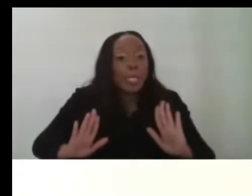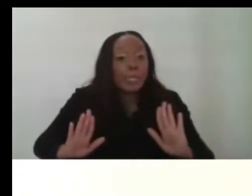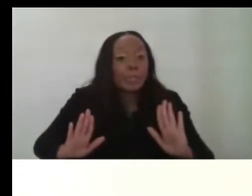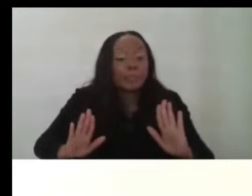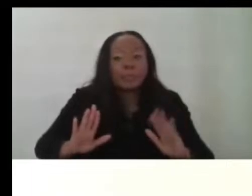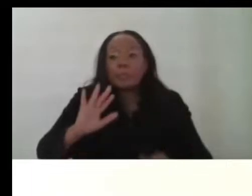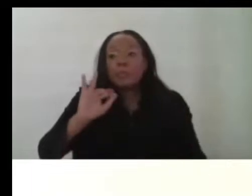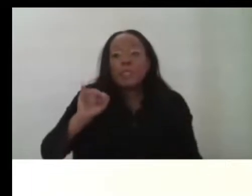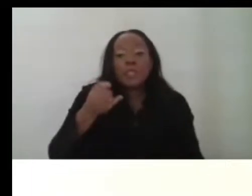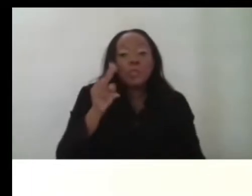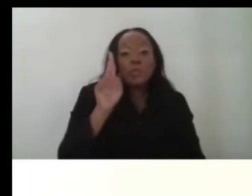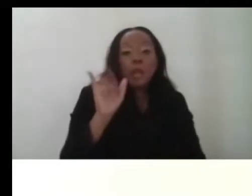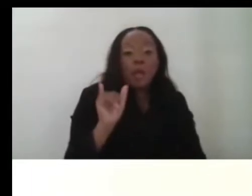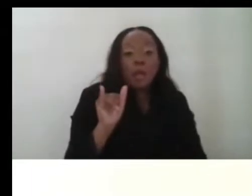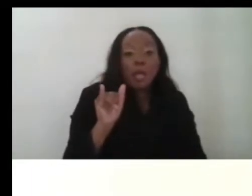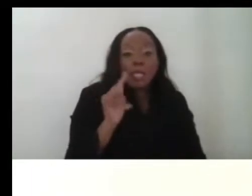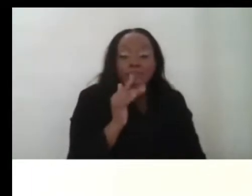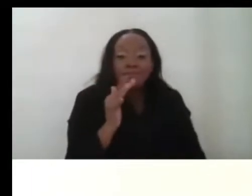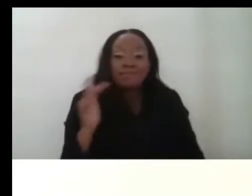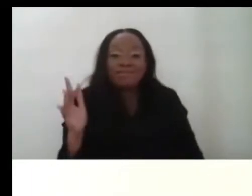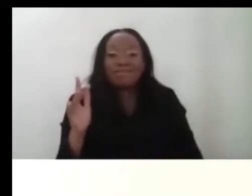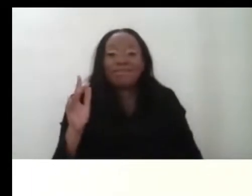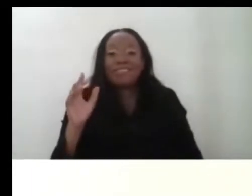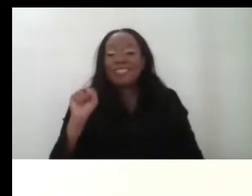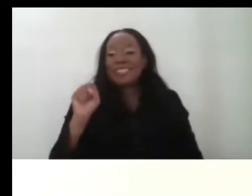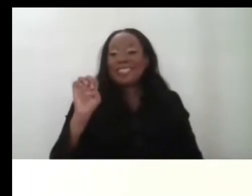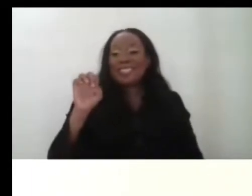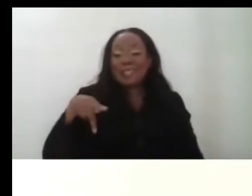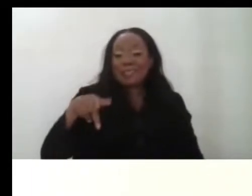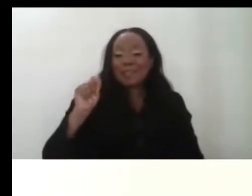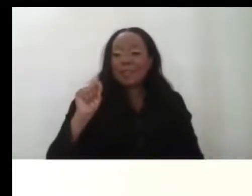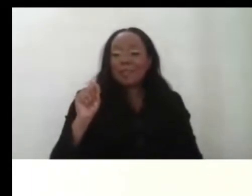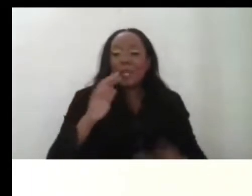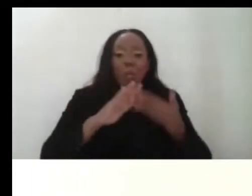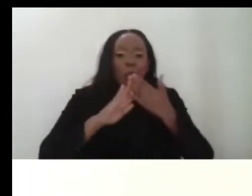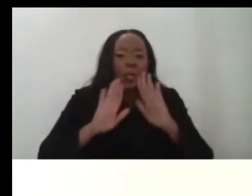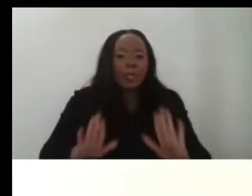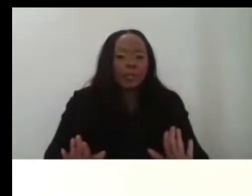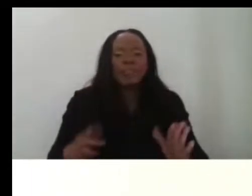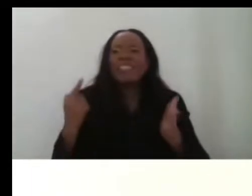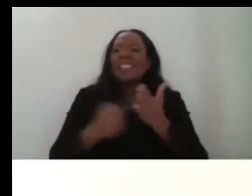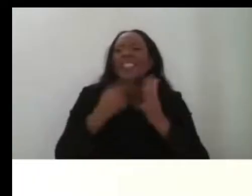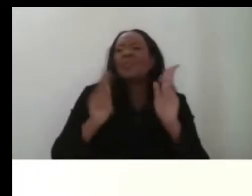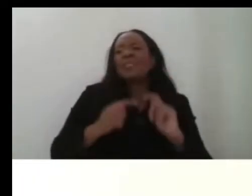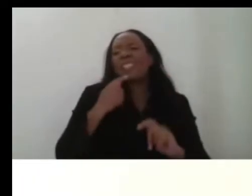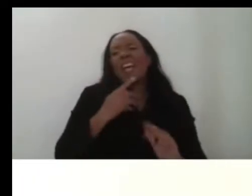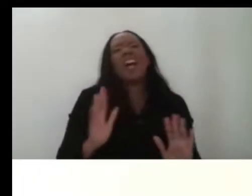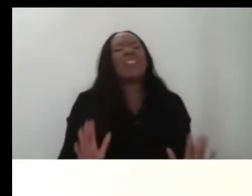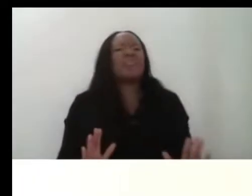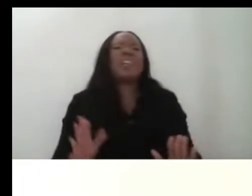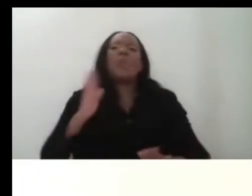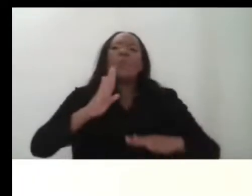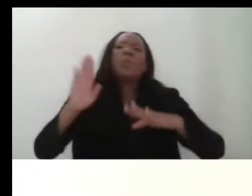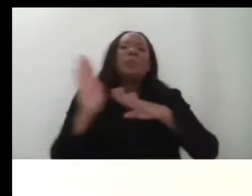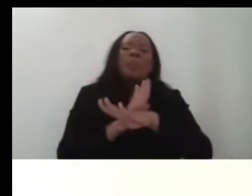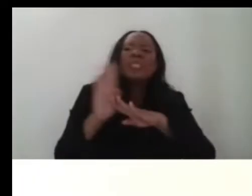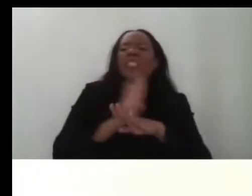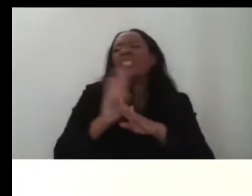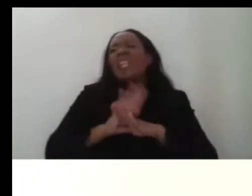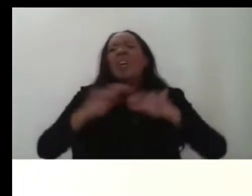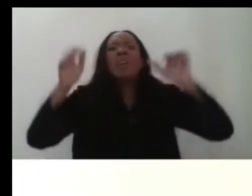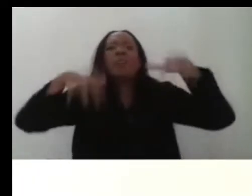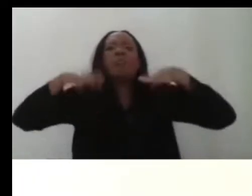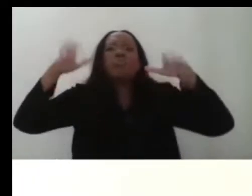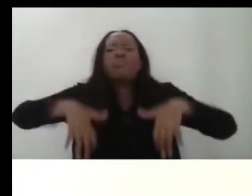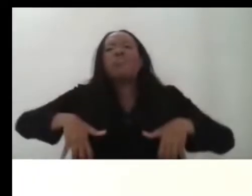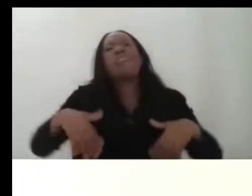to mid-September. And there's a reason why I have that in this presentation, because sometimes we say that season is going to be really active, you may have these quiet periods. Don't let your guard